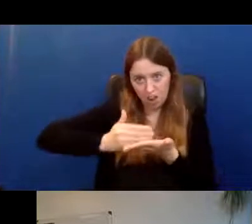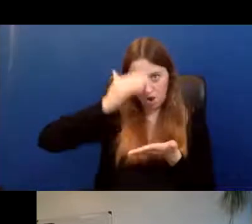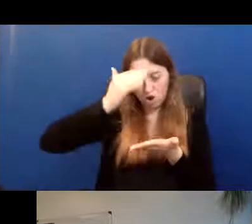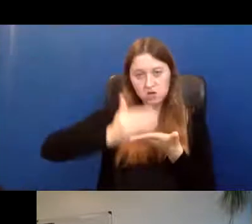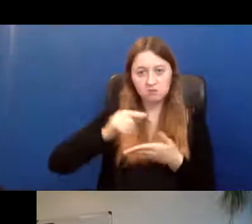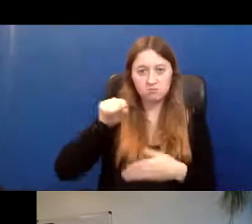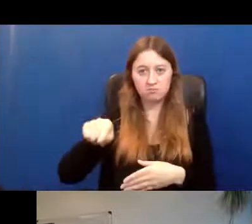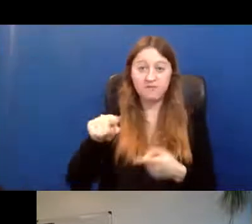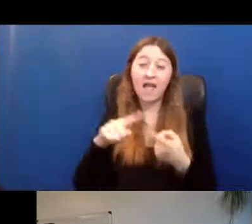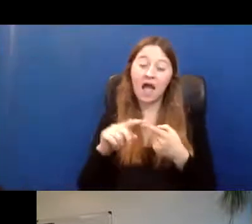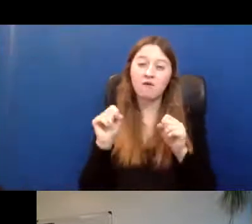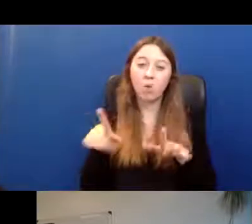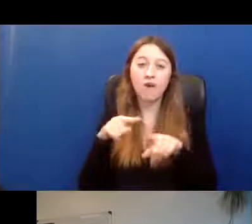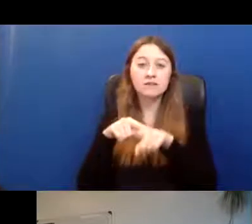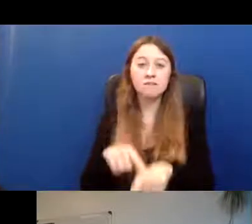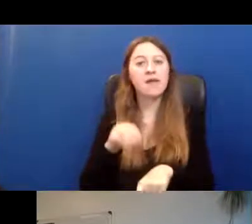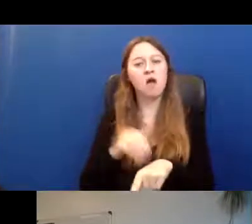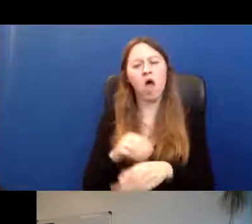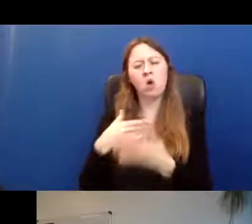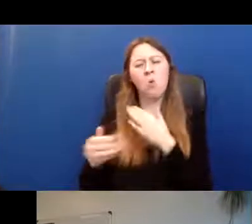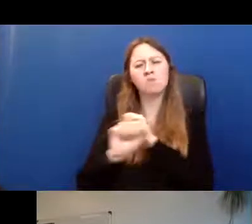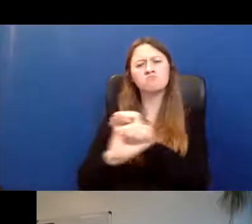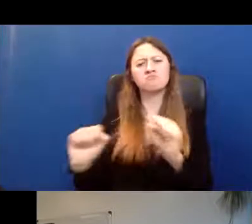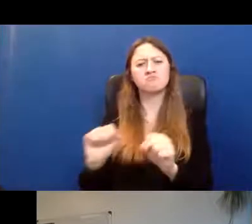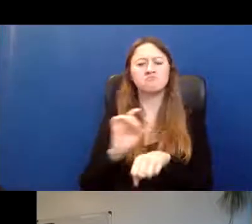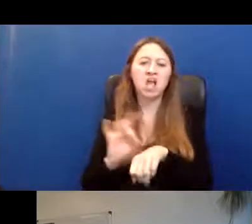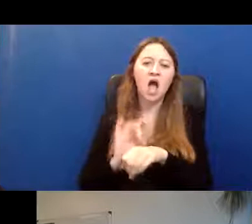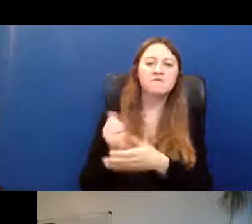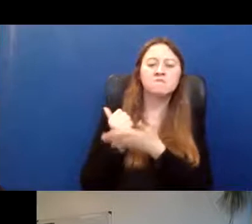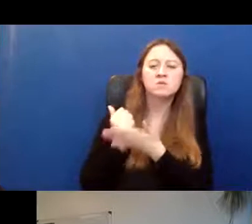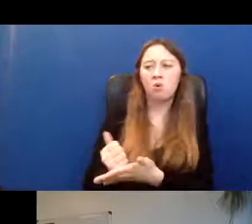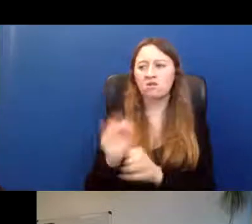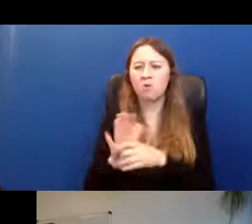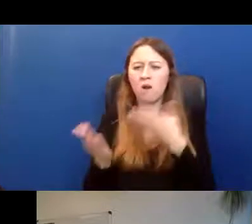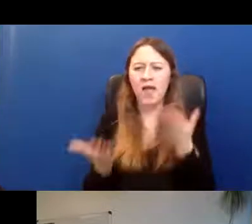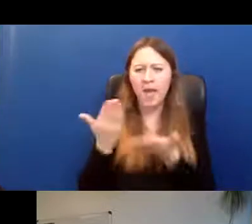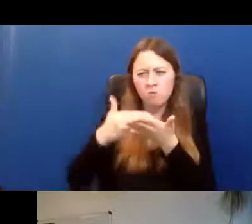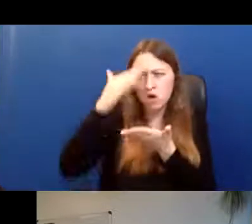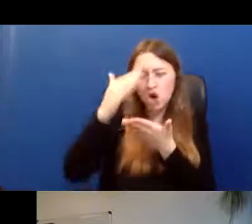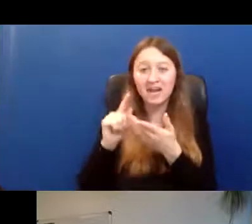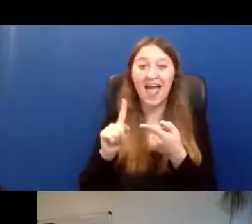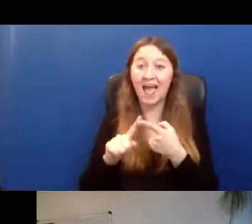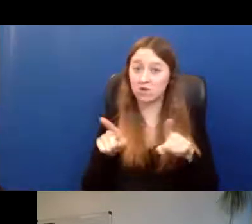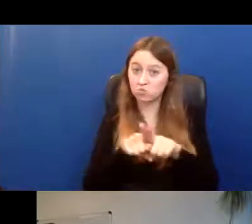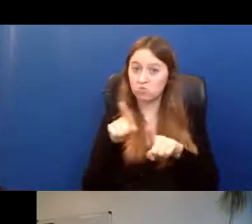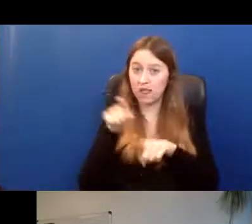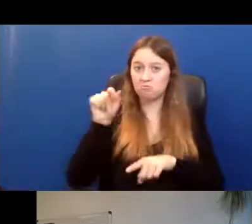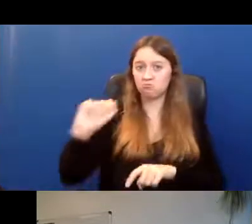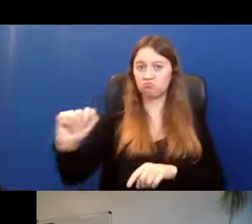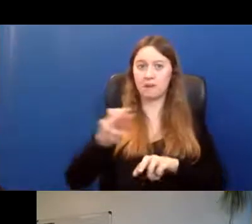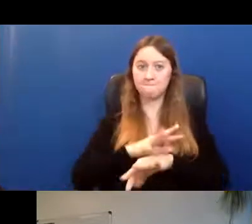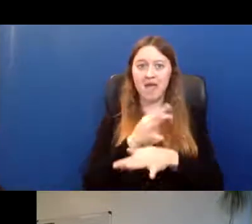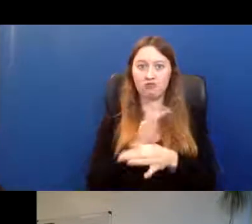depends on the sorts of support they have to help them to learn sign language, and of course their own motivation. But what we see very